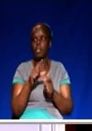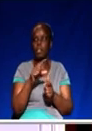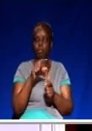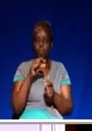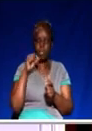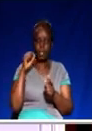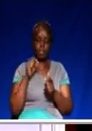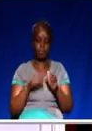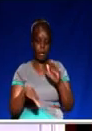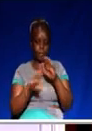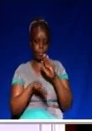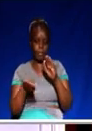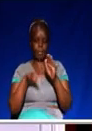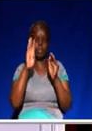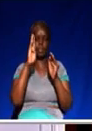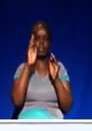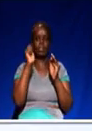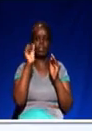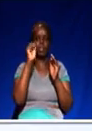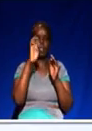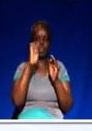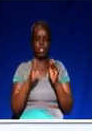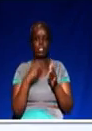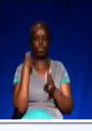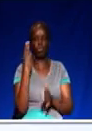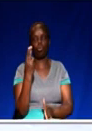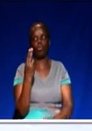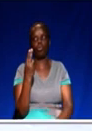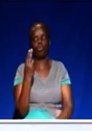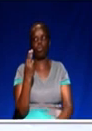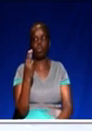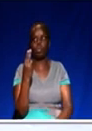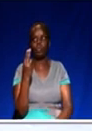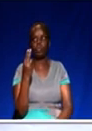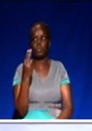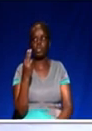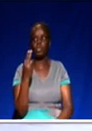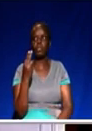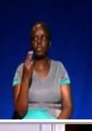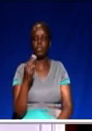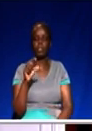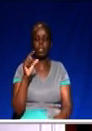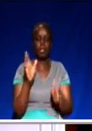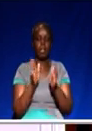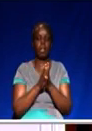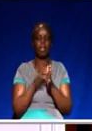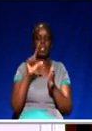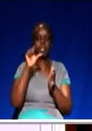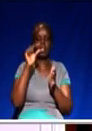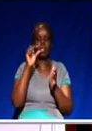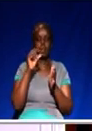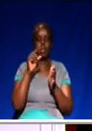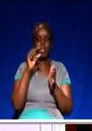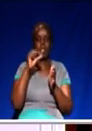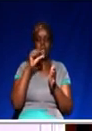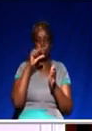look at my base, and my base is 2. and my logarithm, or my power.